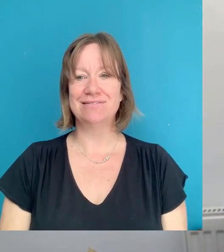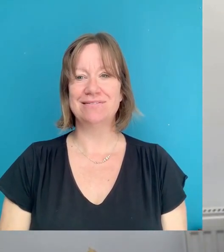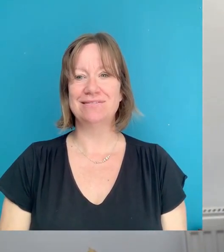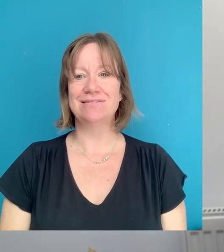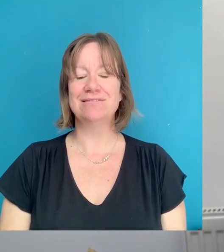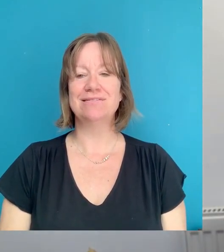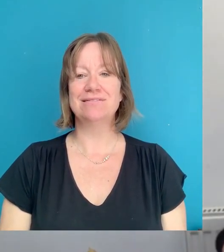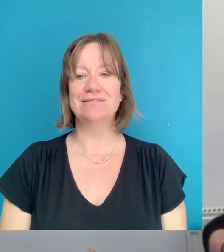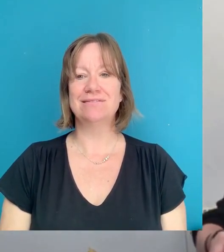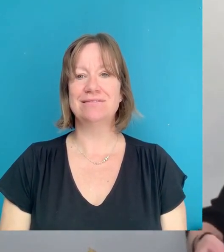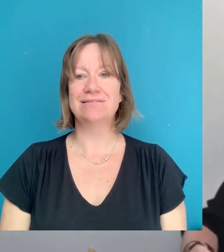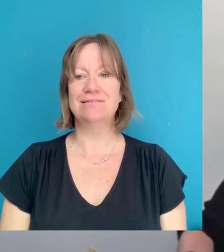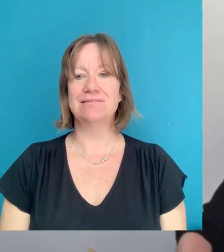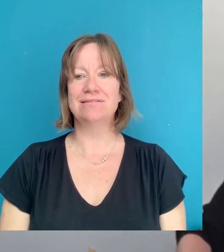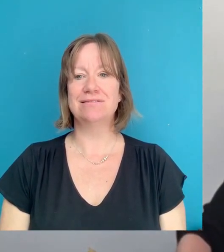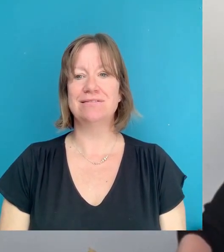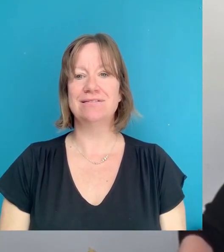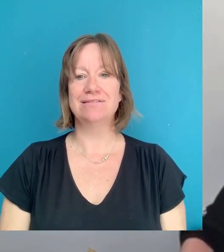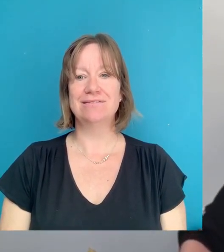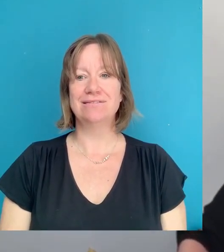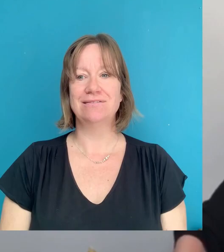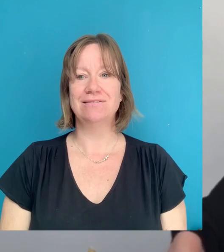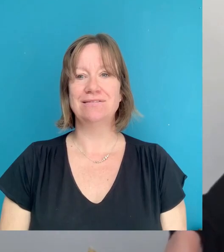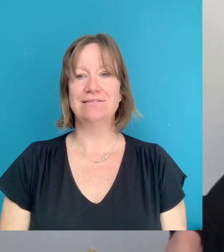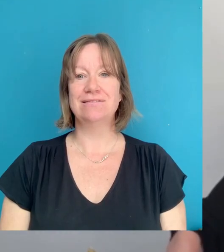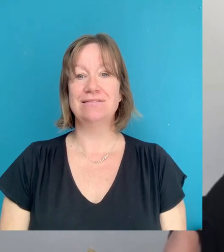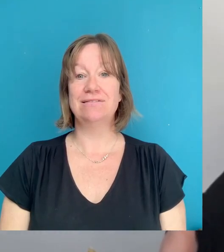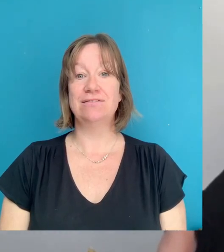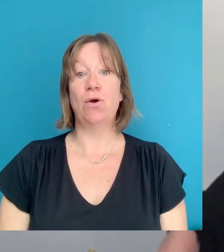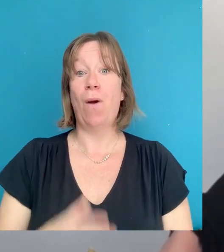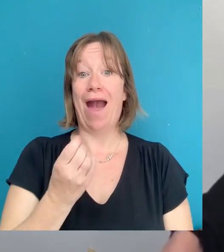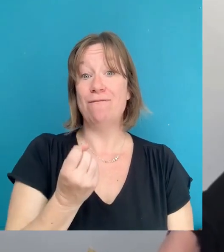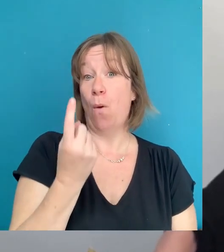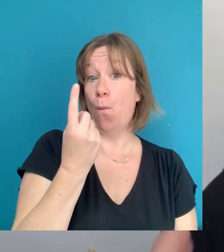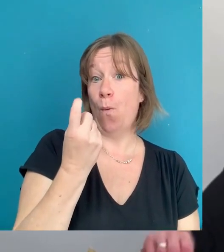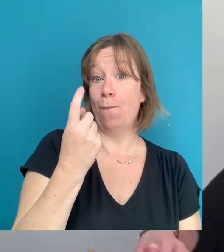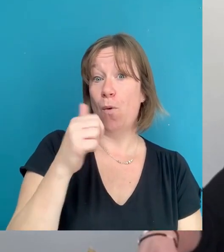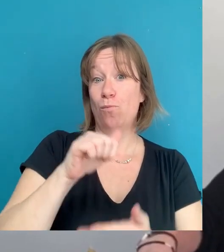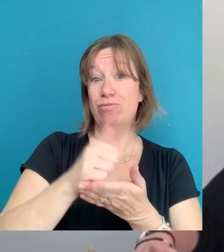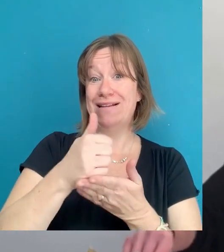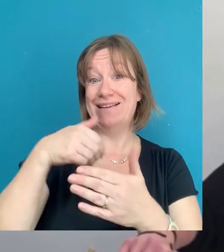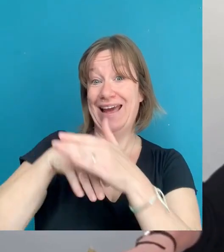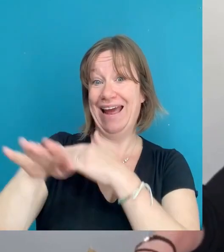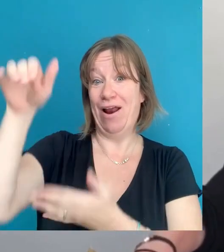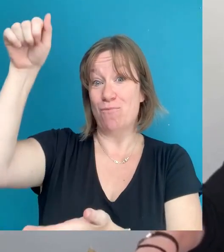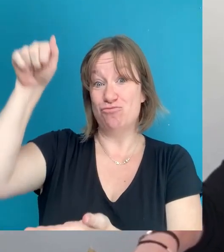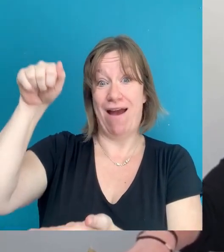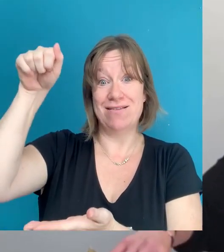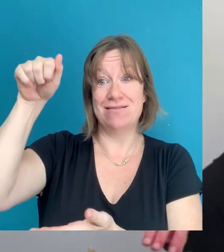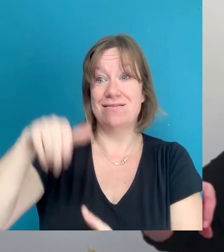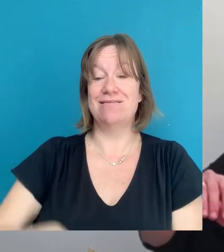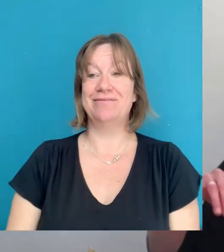So those are our prints. We've got one more print to come out of the press.